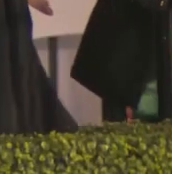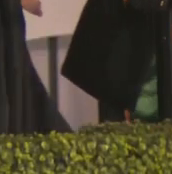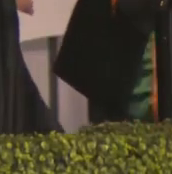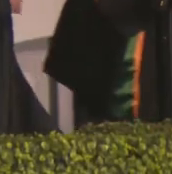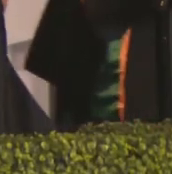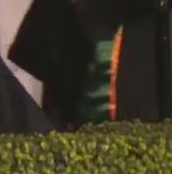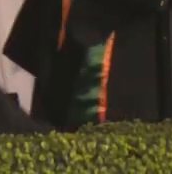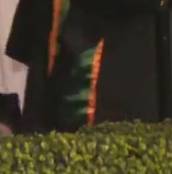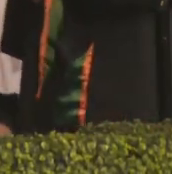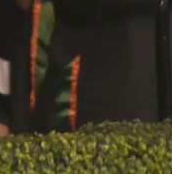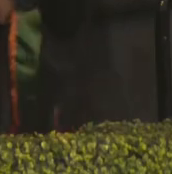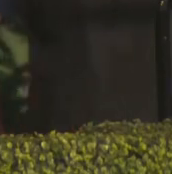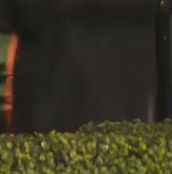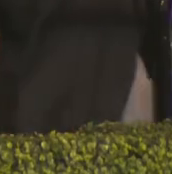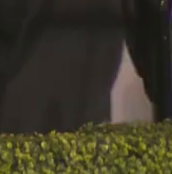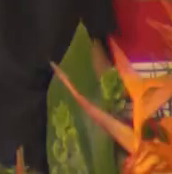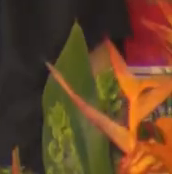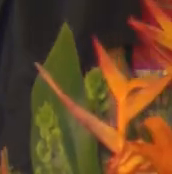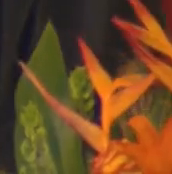Jessica Nicole Nusi.